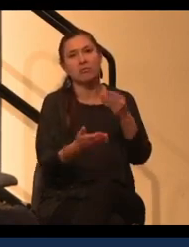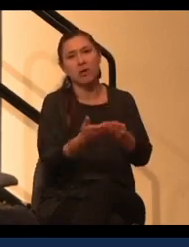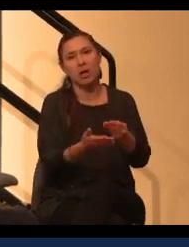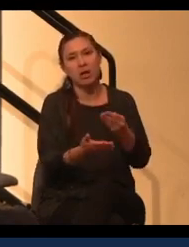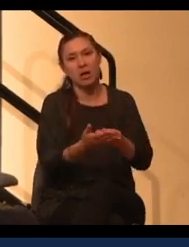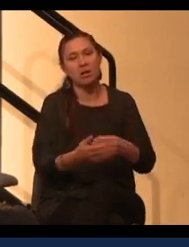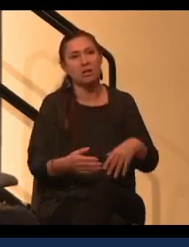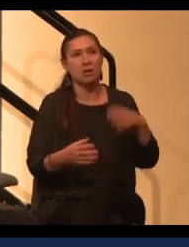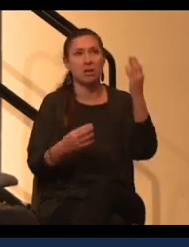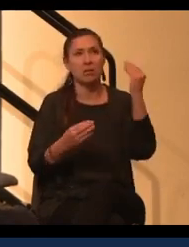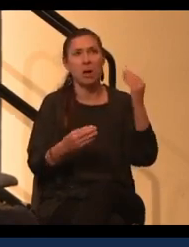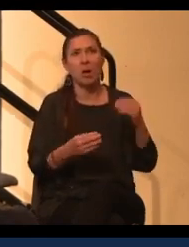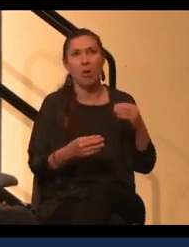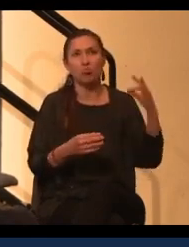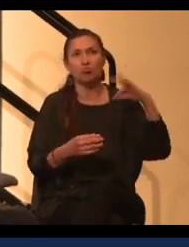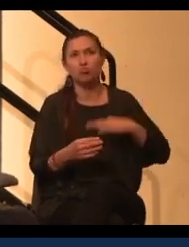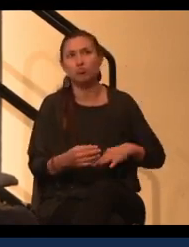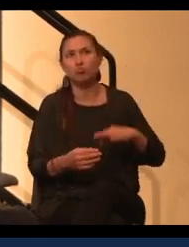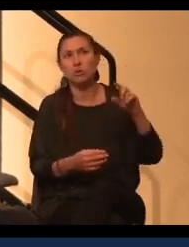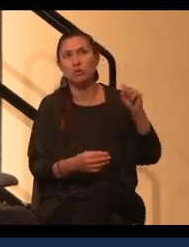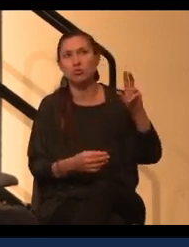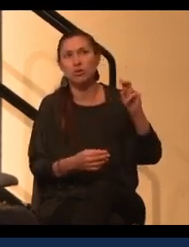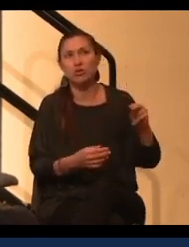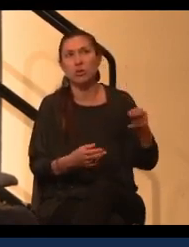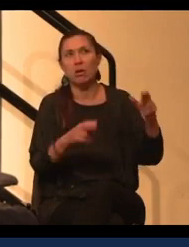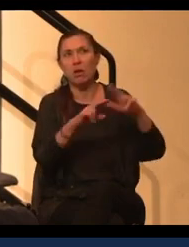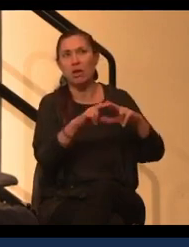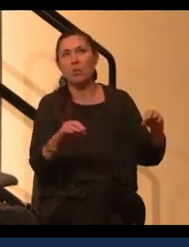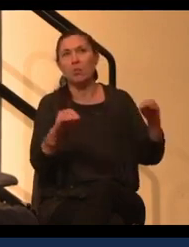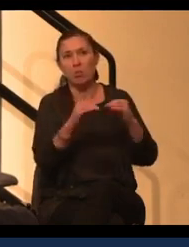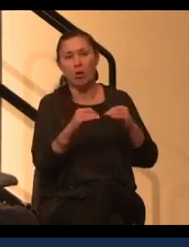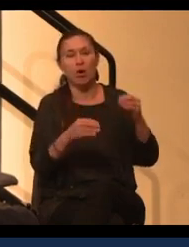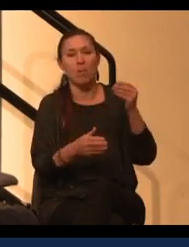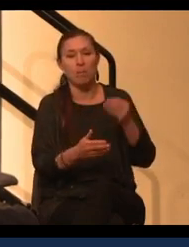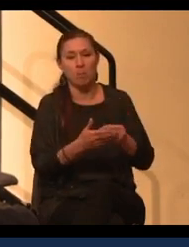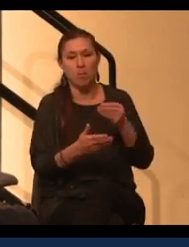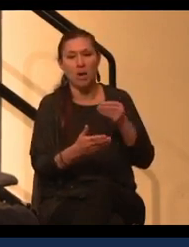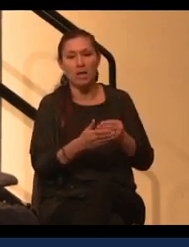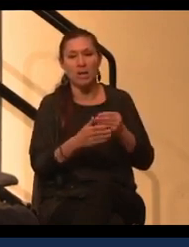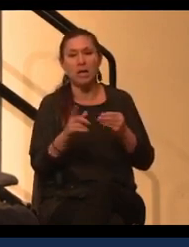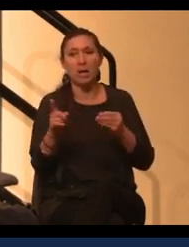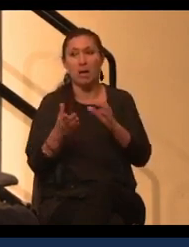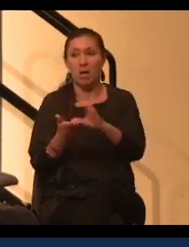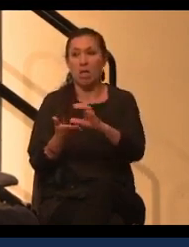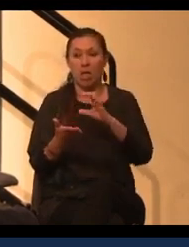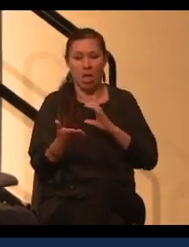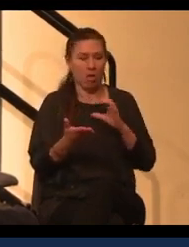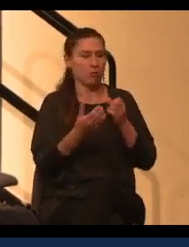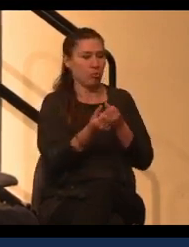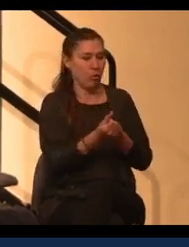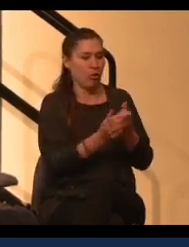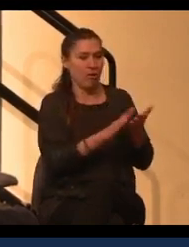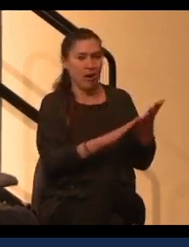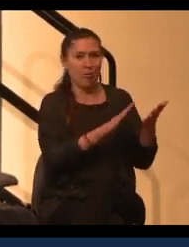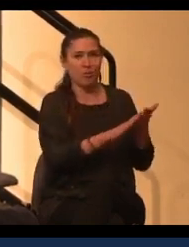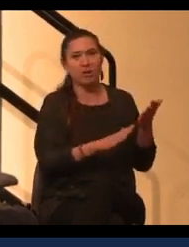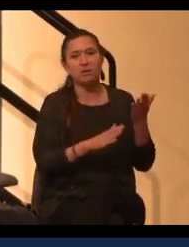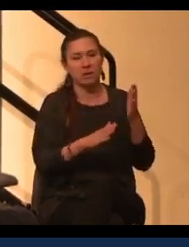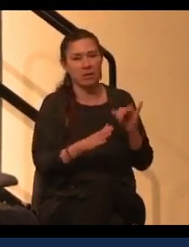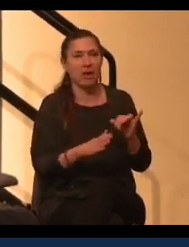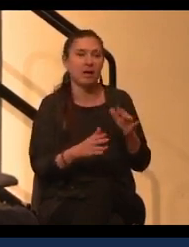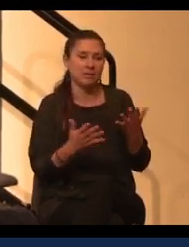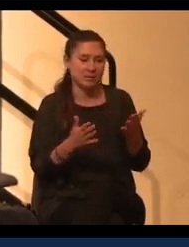the net tuition gain of out-of-state students and the money that they use to support our operations. And that really is like the